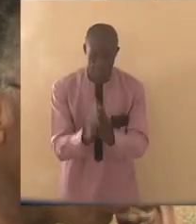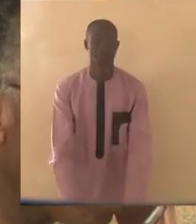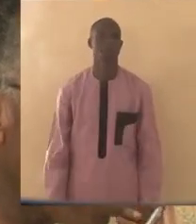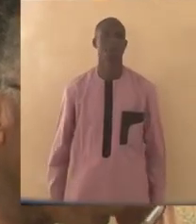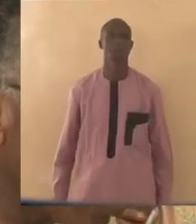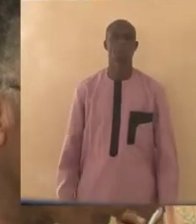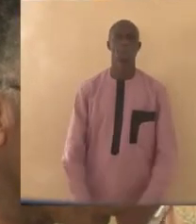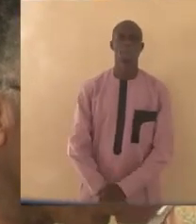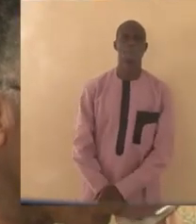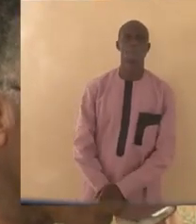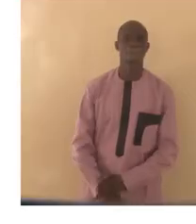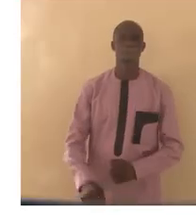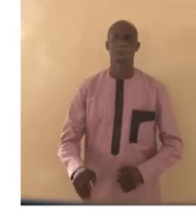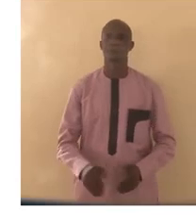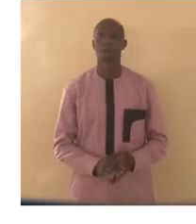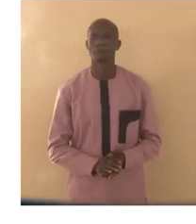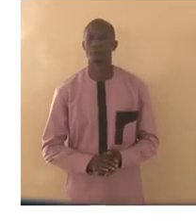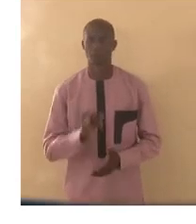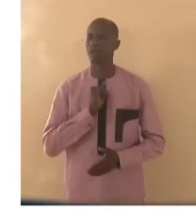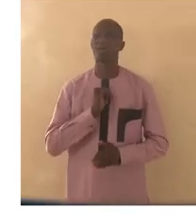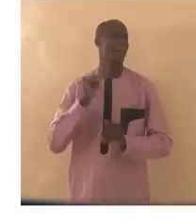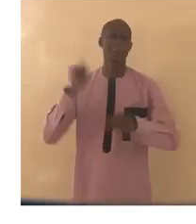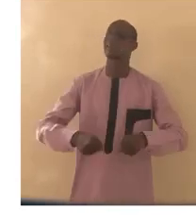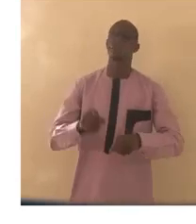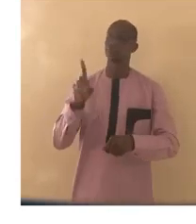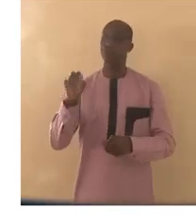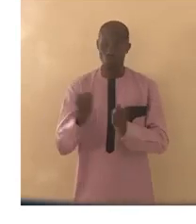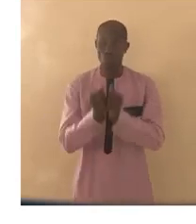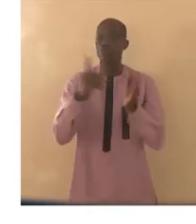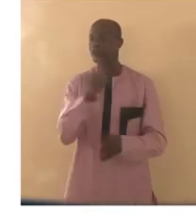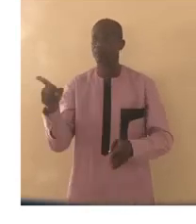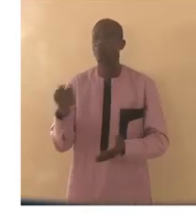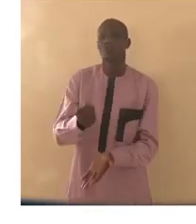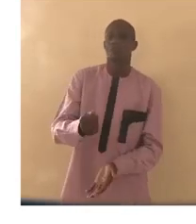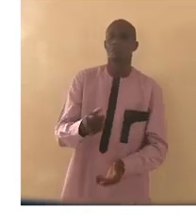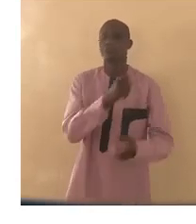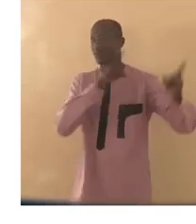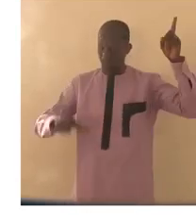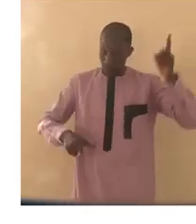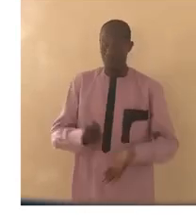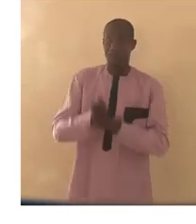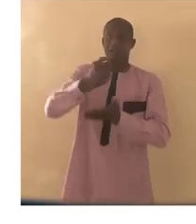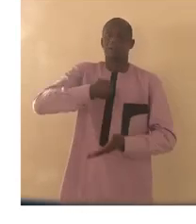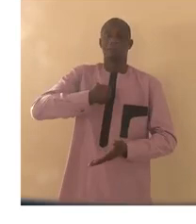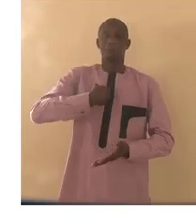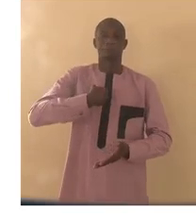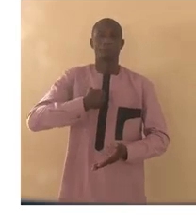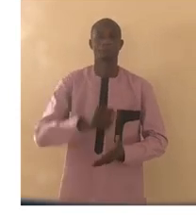Teach me to pray. I cannot do without you. Lord, help me